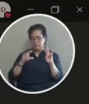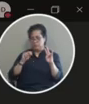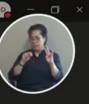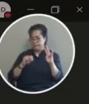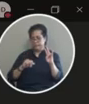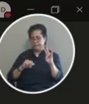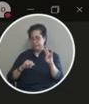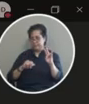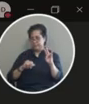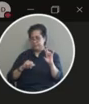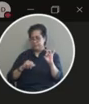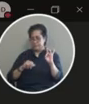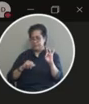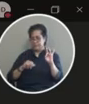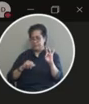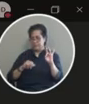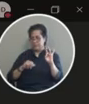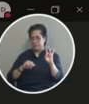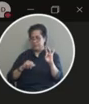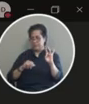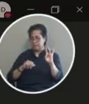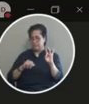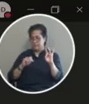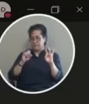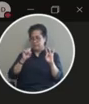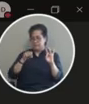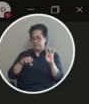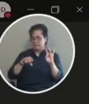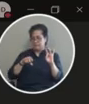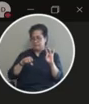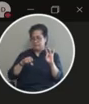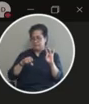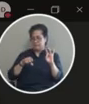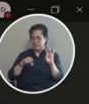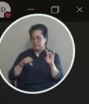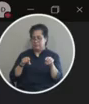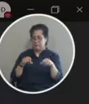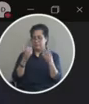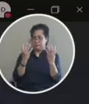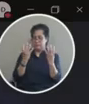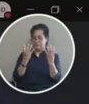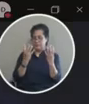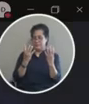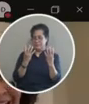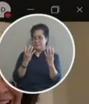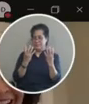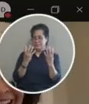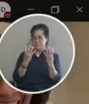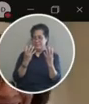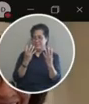Nay. And Lizarraga? Yes. Mayor, we have a tie.